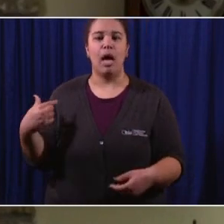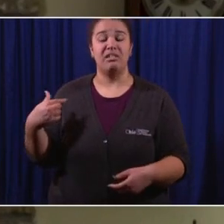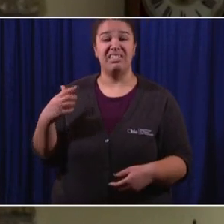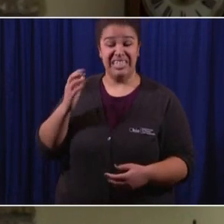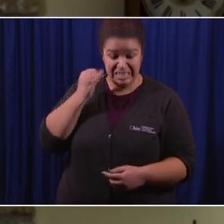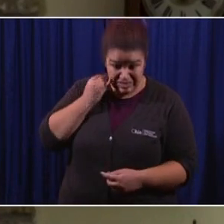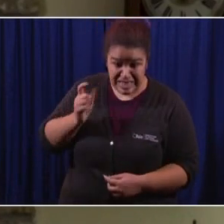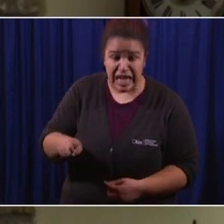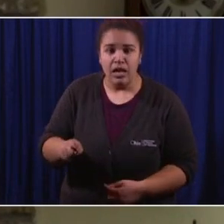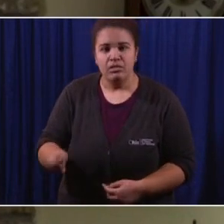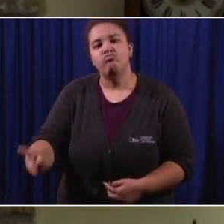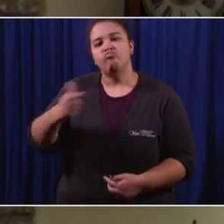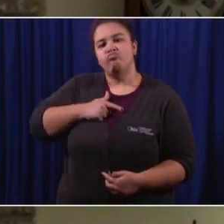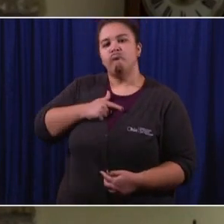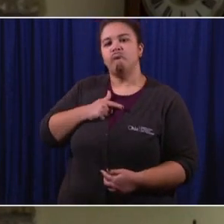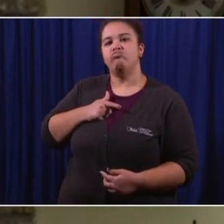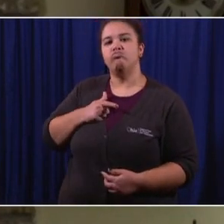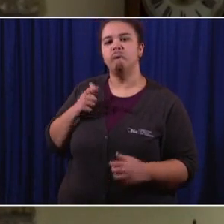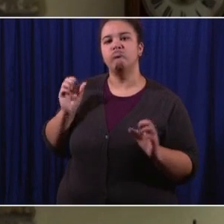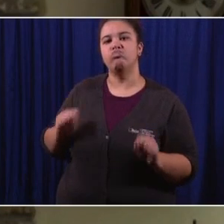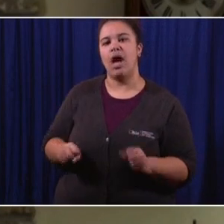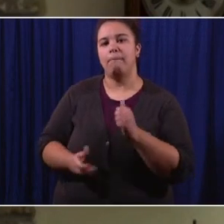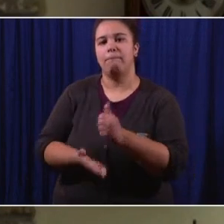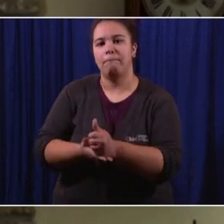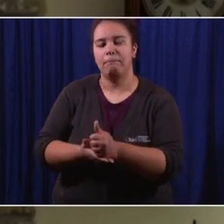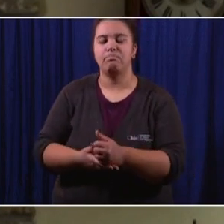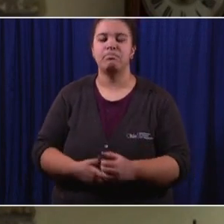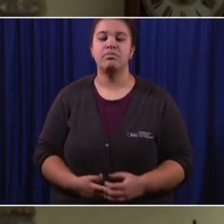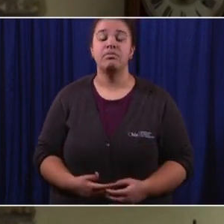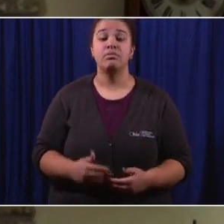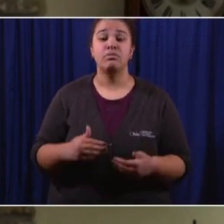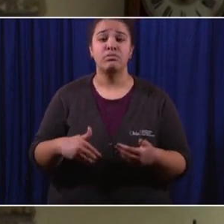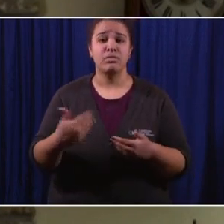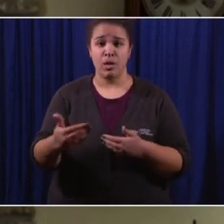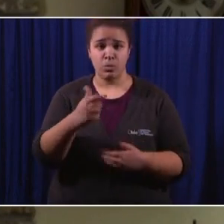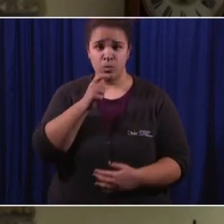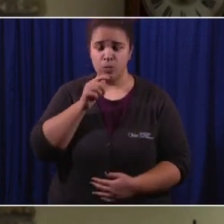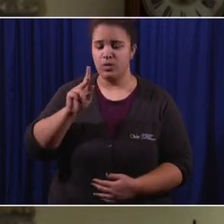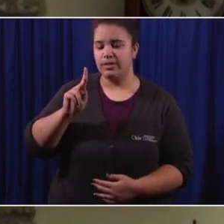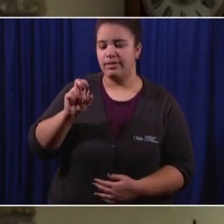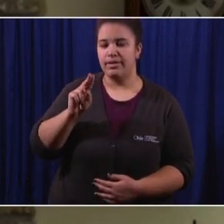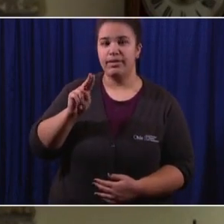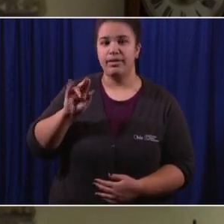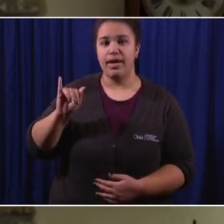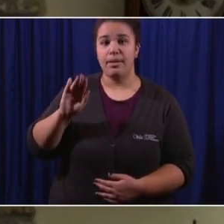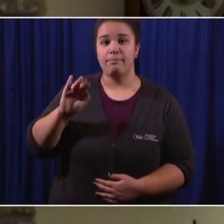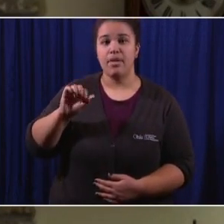Next question is from Kenny Bass at WCHS in Charleston, West Virginia.